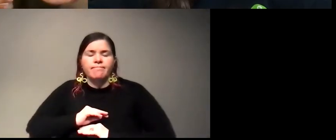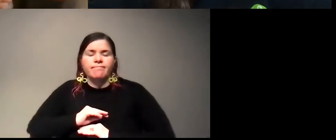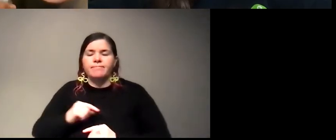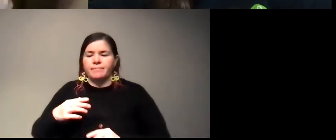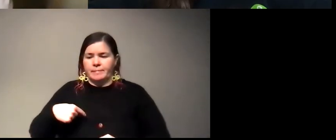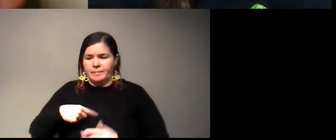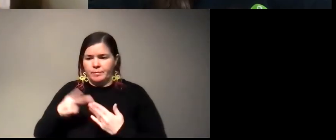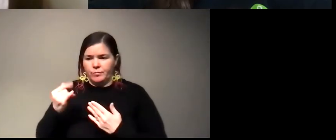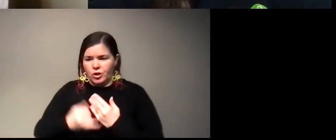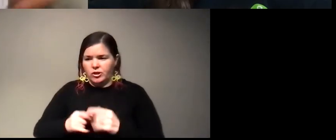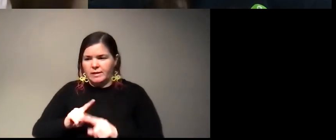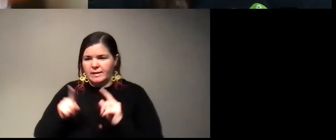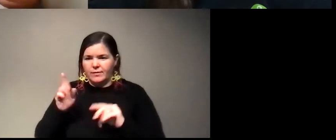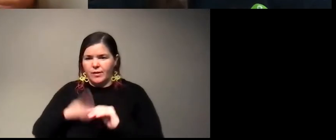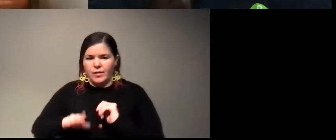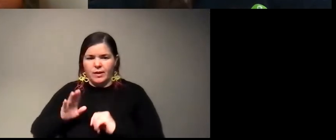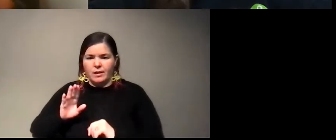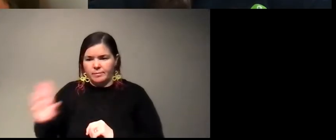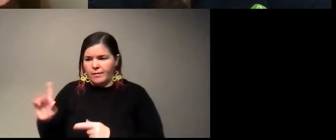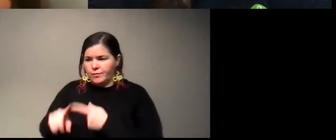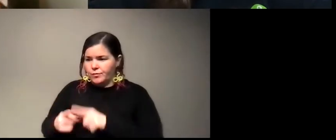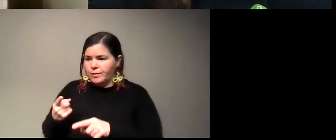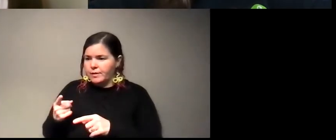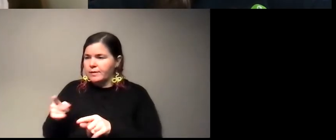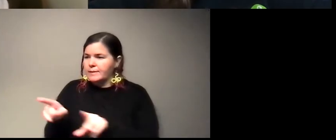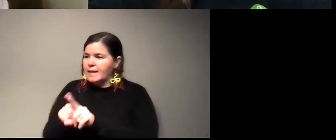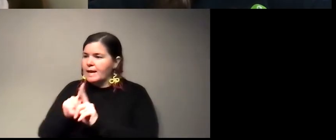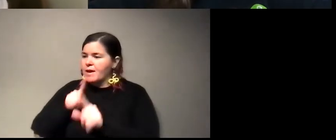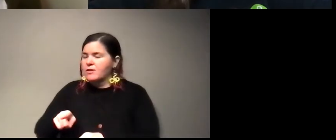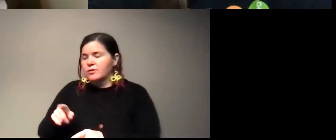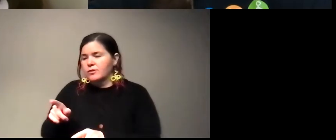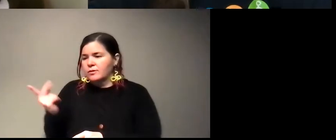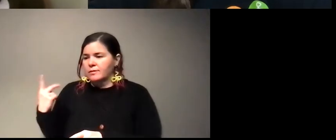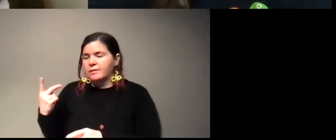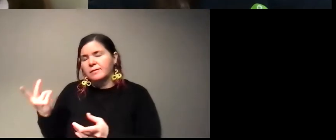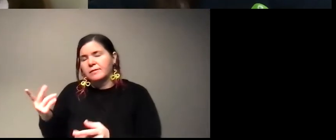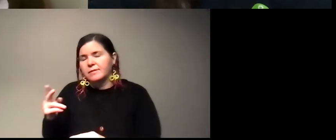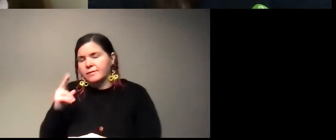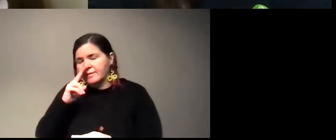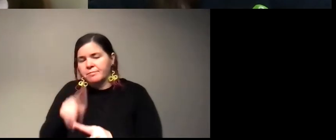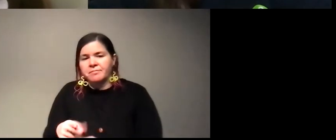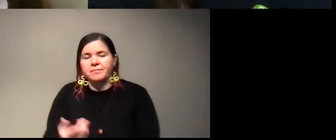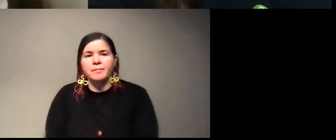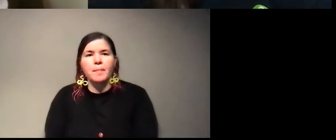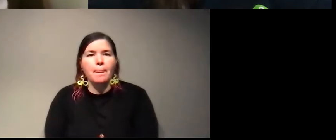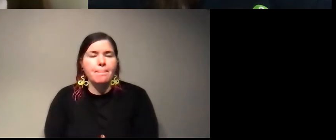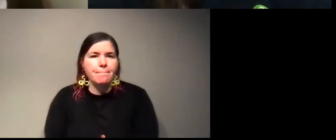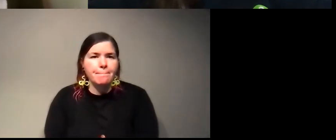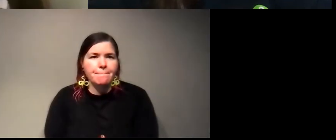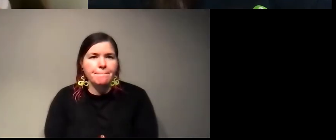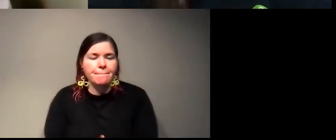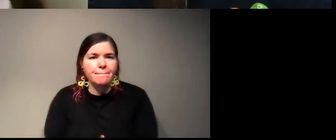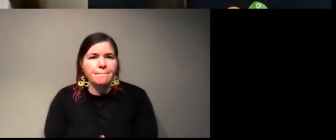something completely different that Sierra did and we both come to the same answer. So that is definitely really rewarding. Very cool.